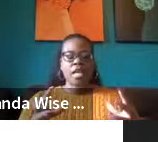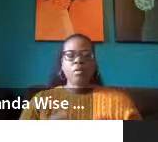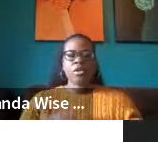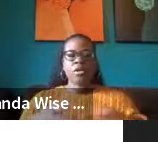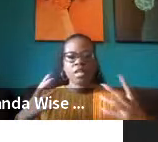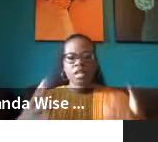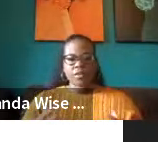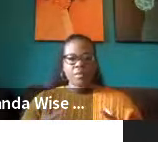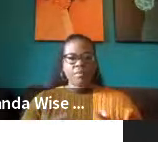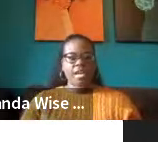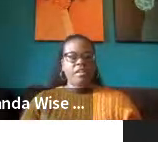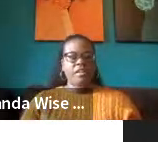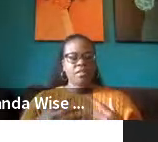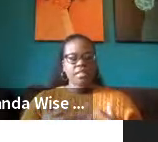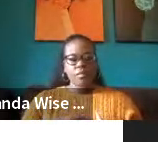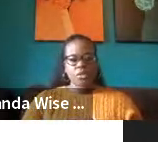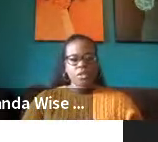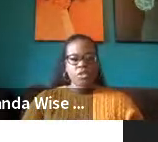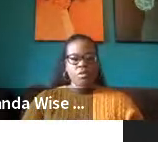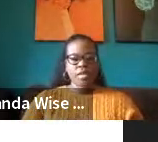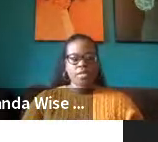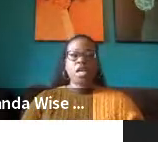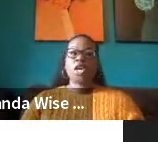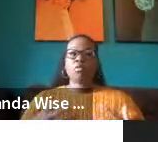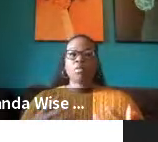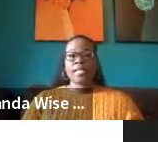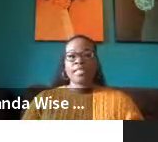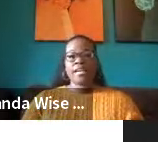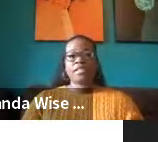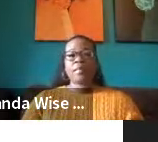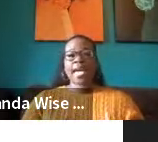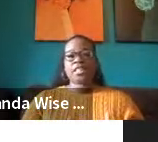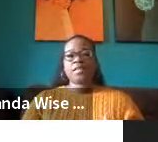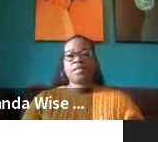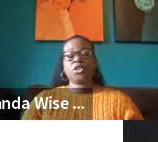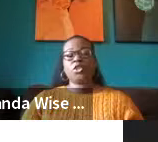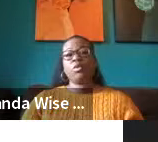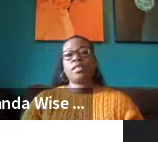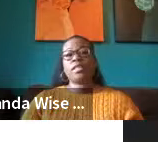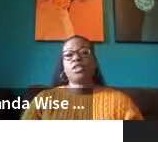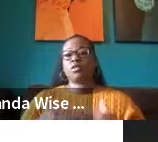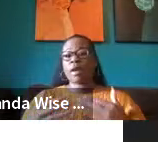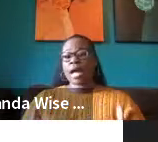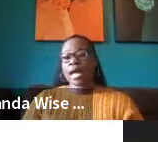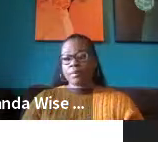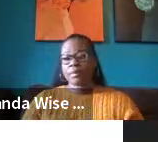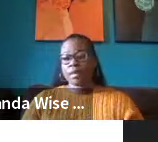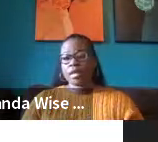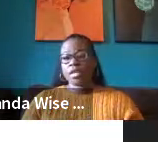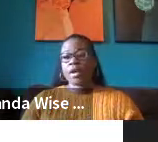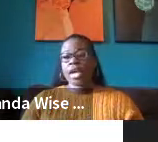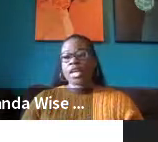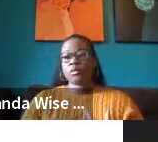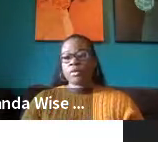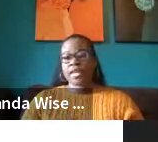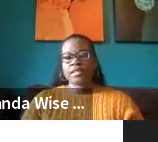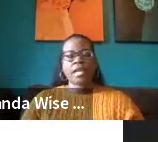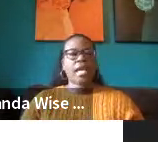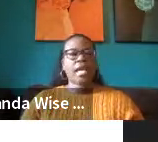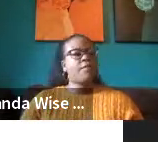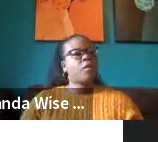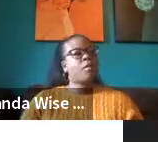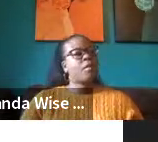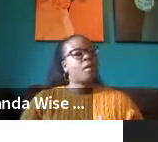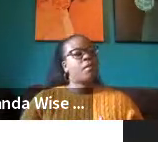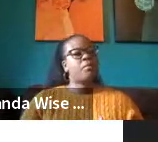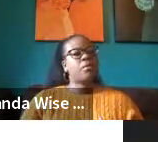that when you're looking for your brand, the first thing I want you to do is write down some adjectives that you want to describe your actual brand. Say,